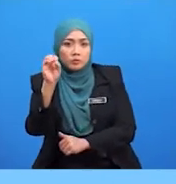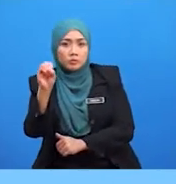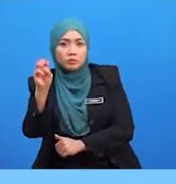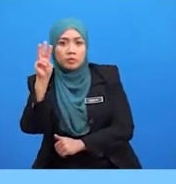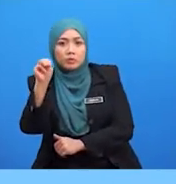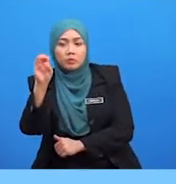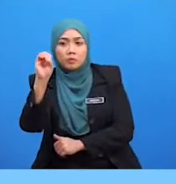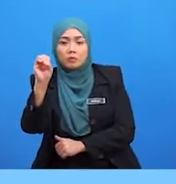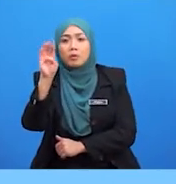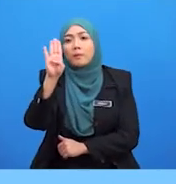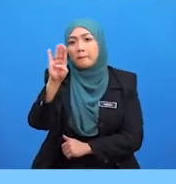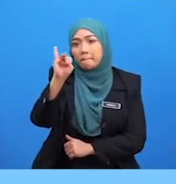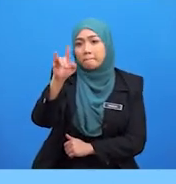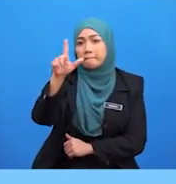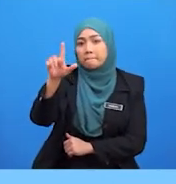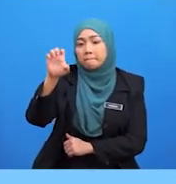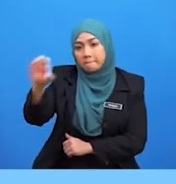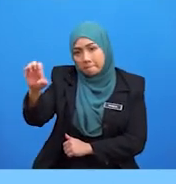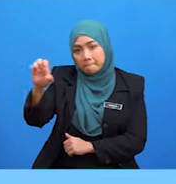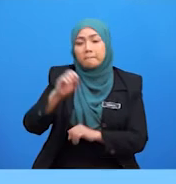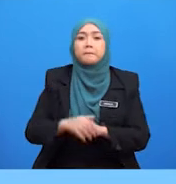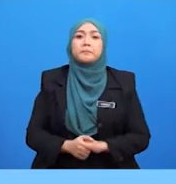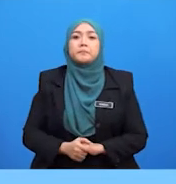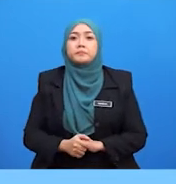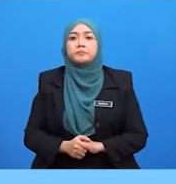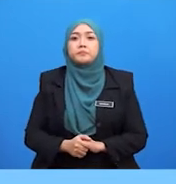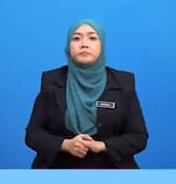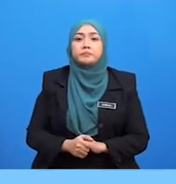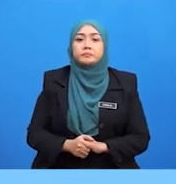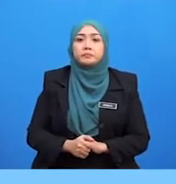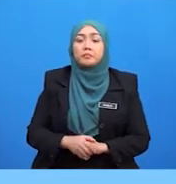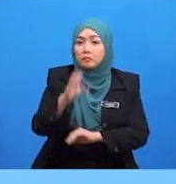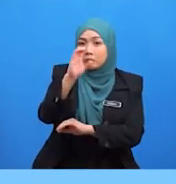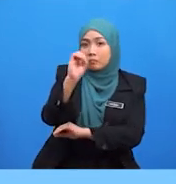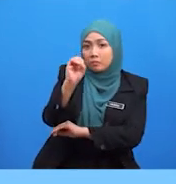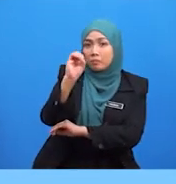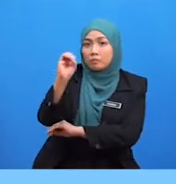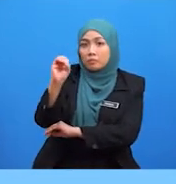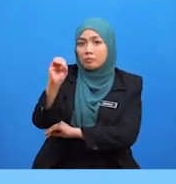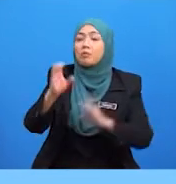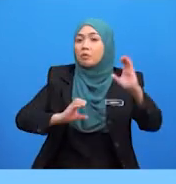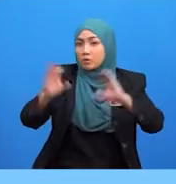And up to today, Benz is still creating cool cars.